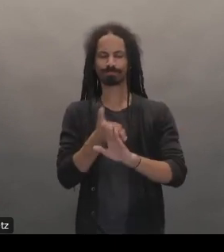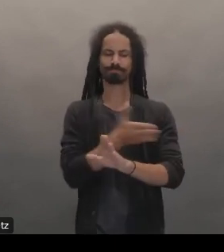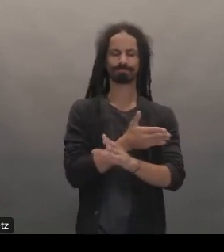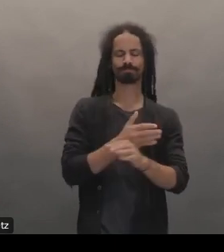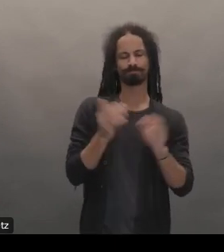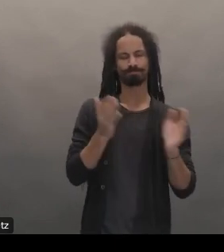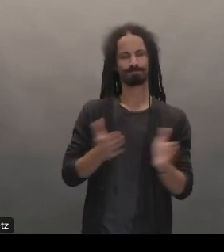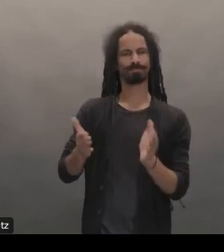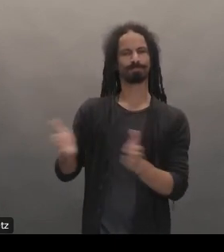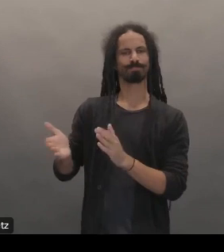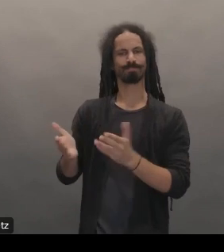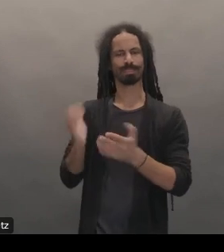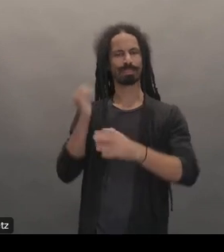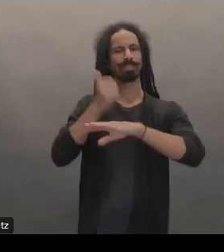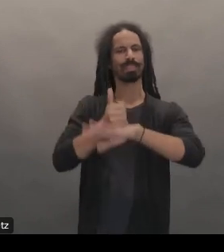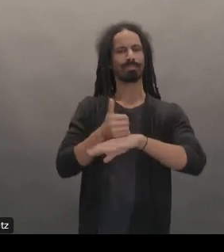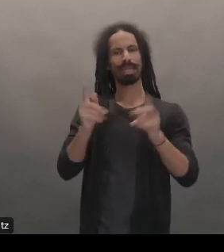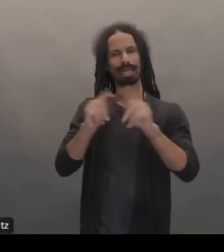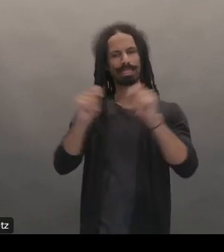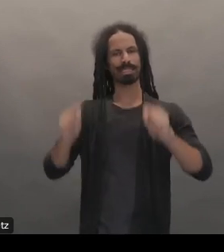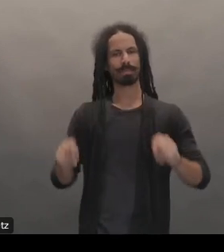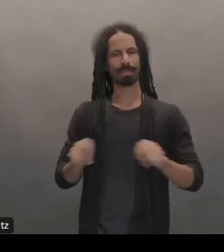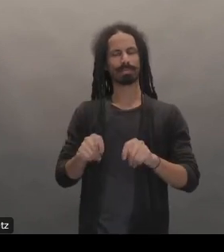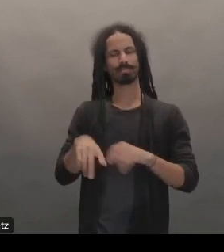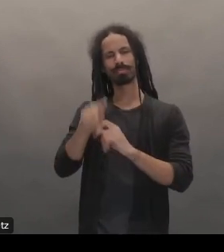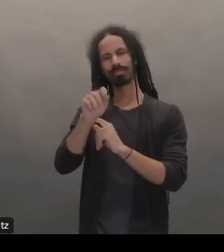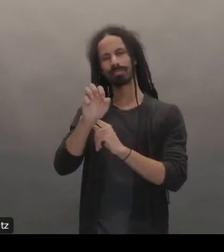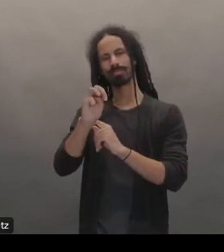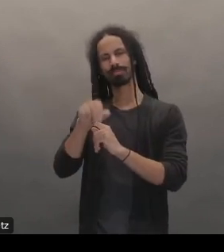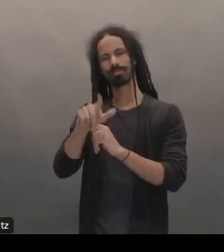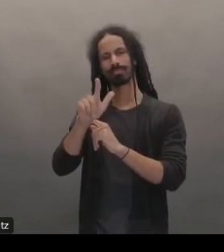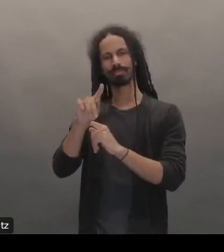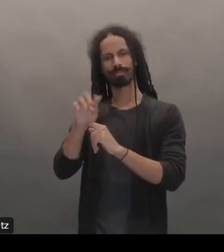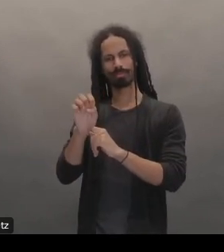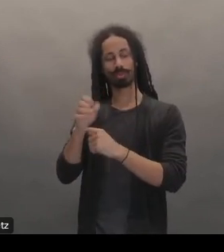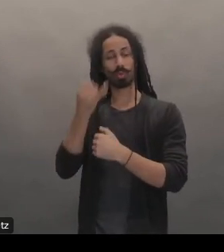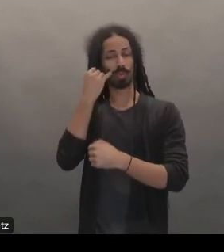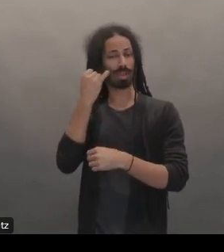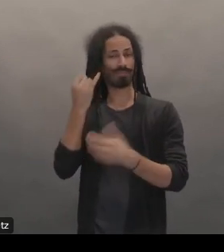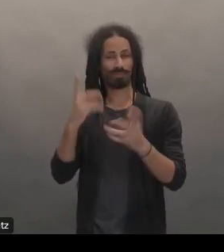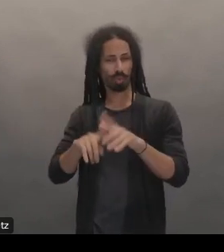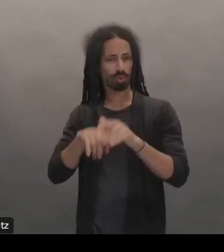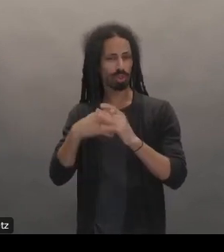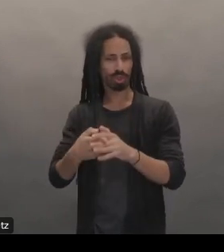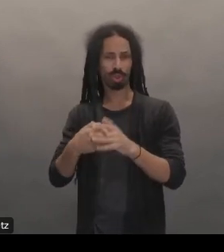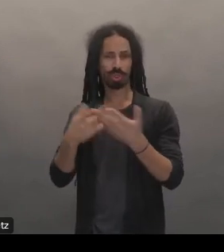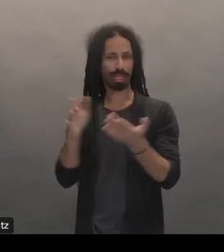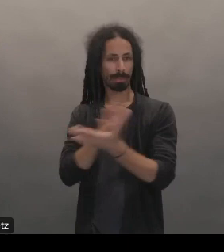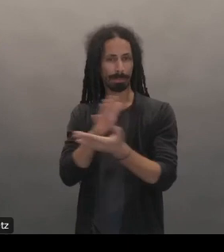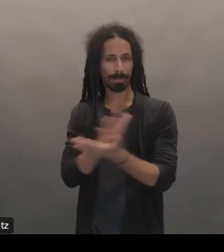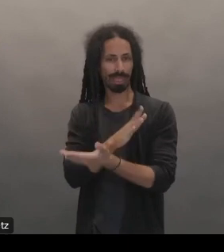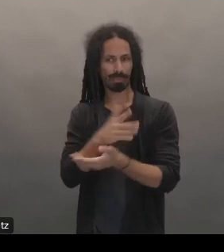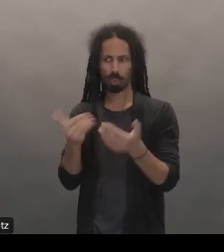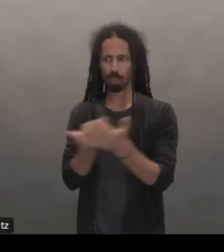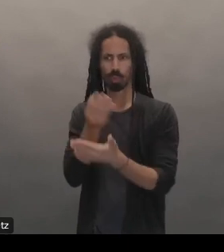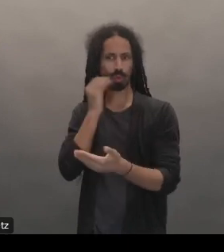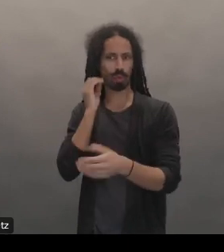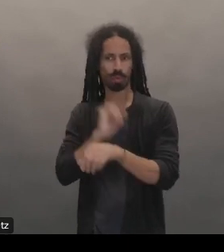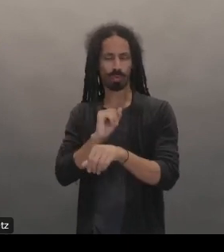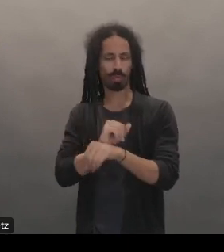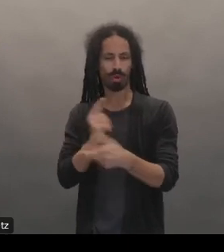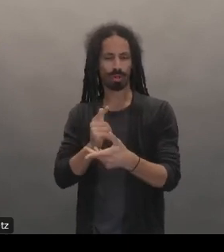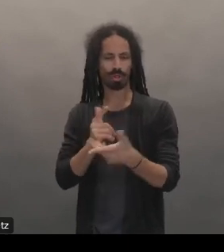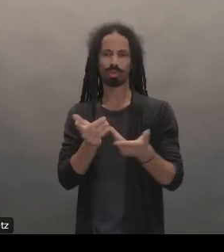template in Microsoft Word so that when you are beginning a paper, you can just open Microsoft Word and select